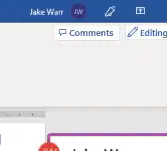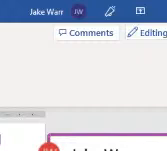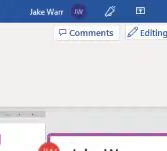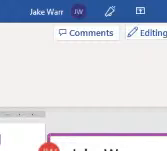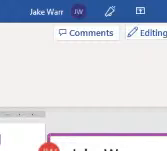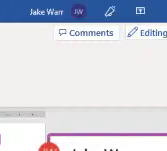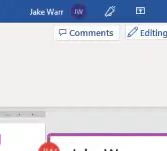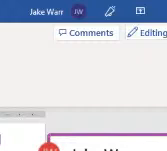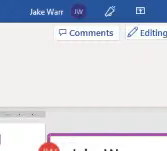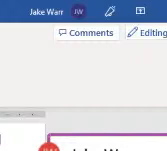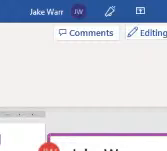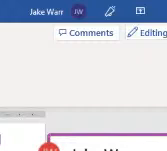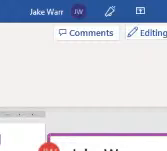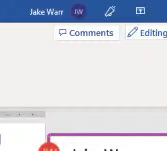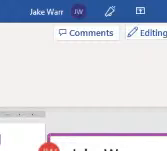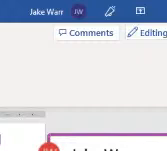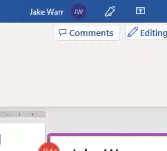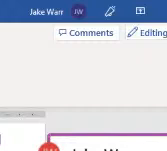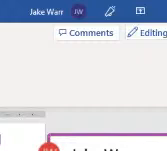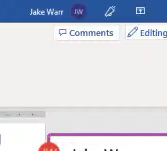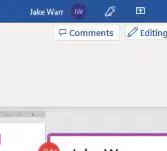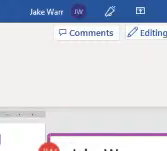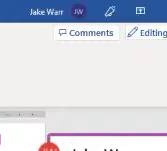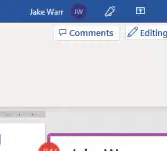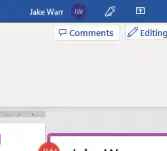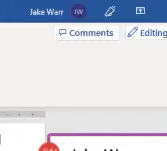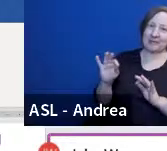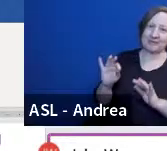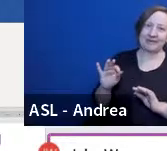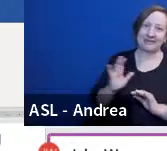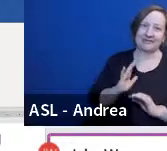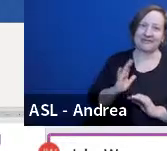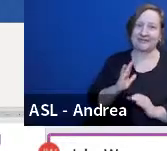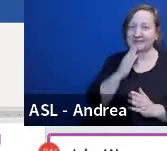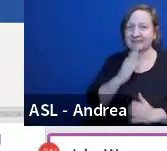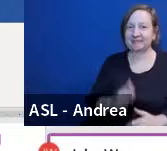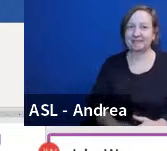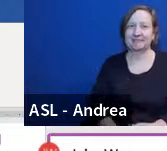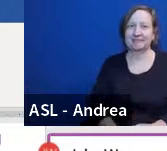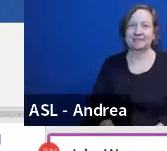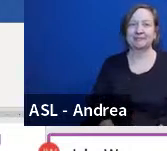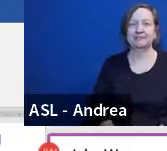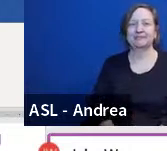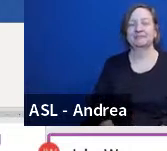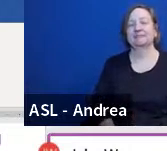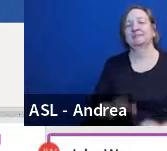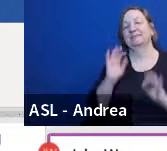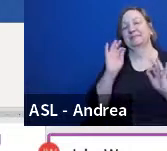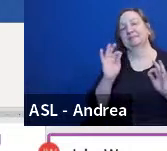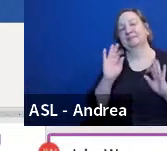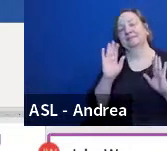sense? Yes, and that's what I was hoping. So that's okay. Good. Excellent.